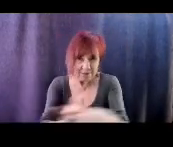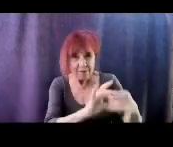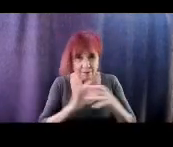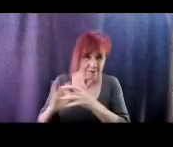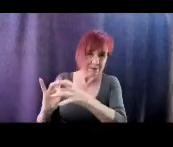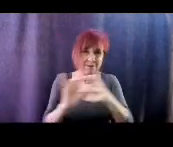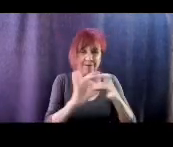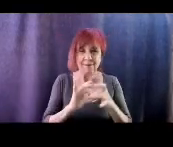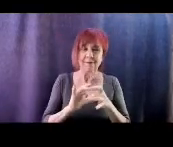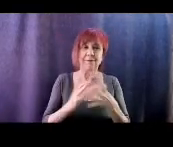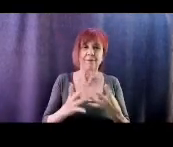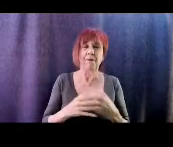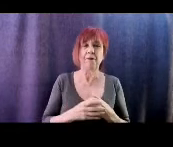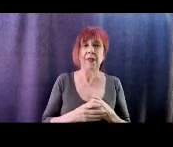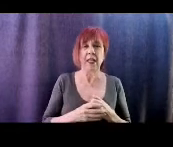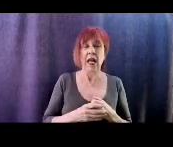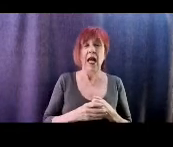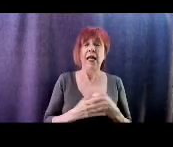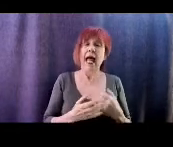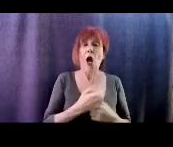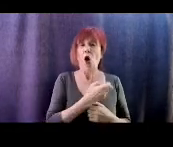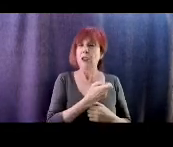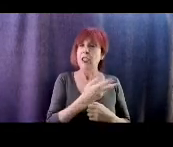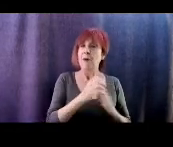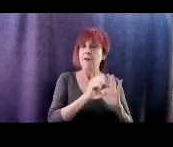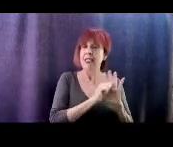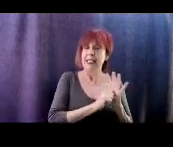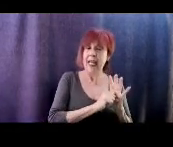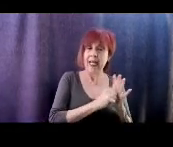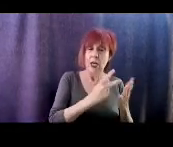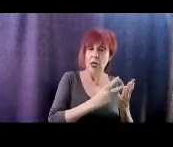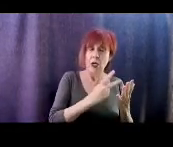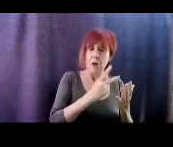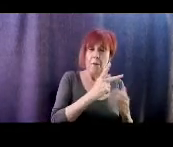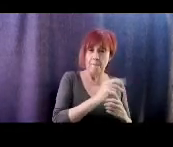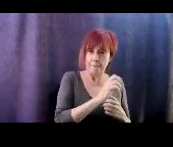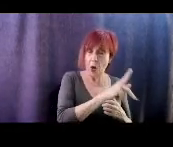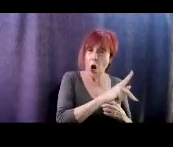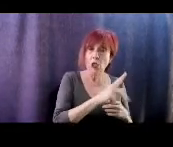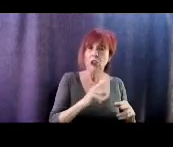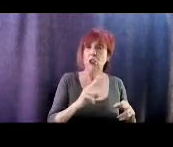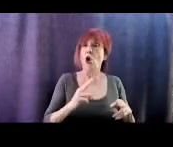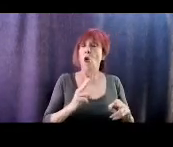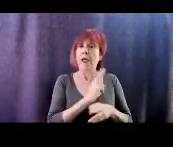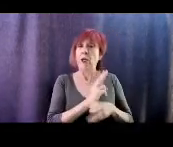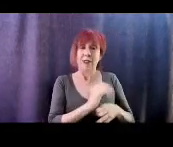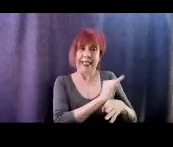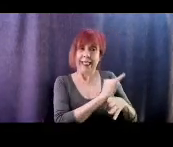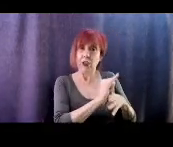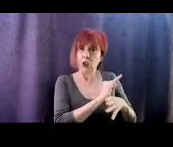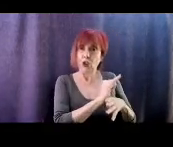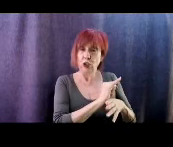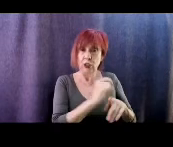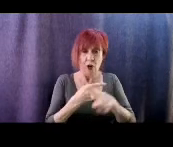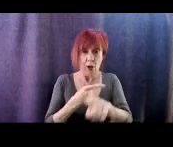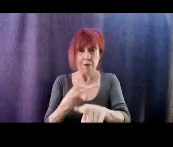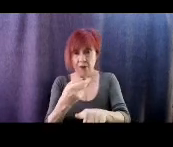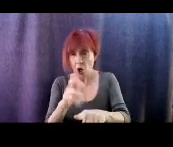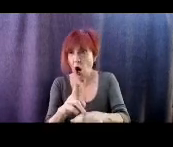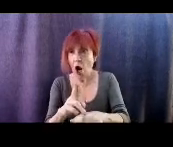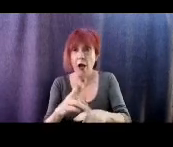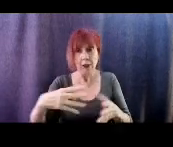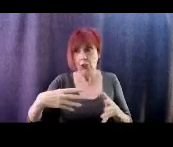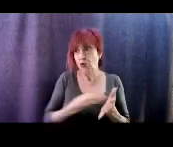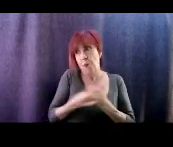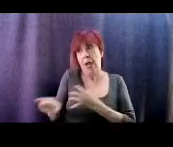mentioned it, at Camp Creek and some of the state parks, we have used summer internships to get the kids paid, working with potentially